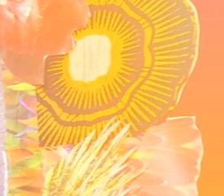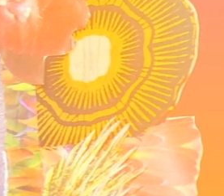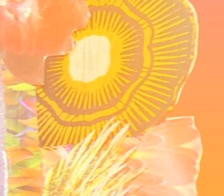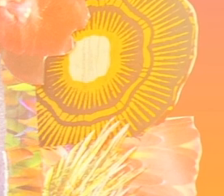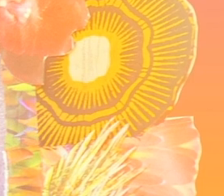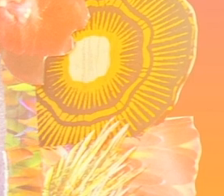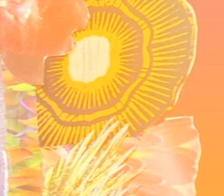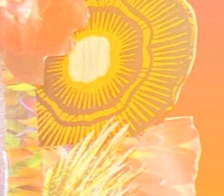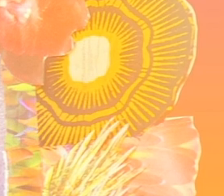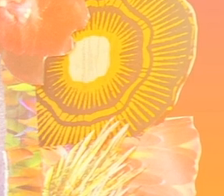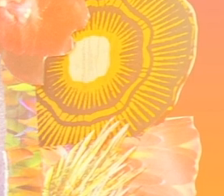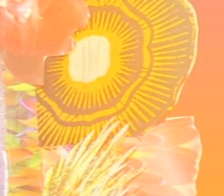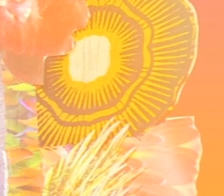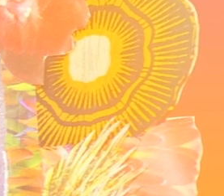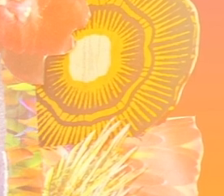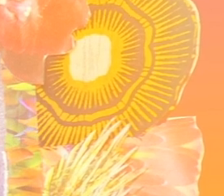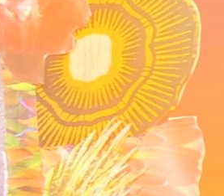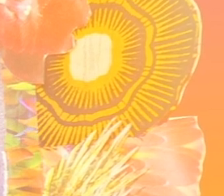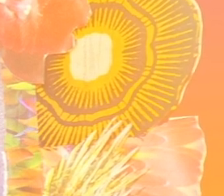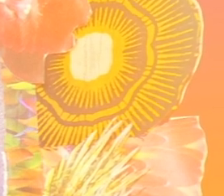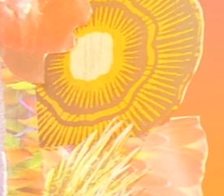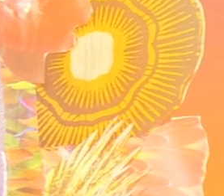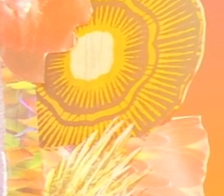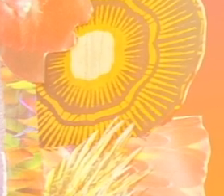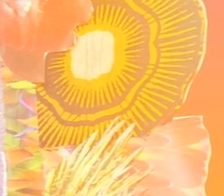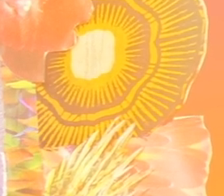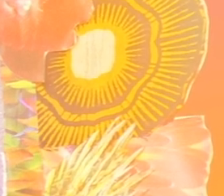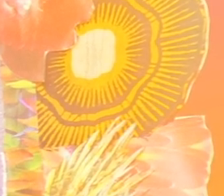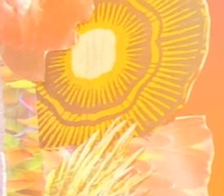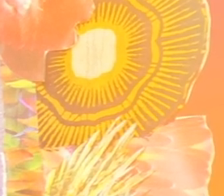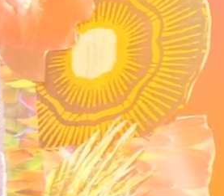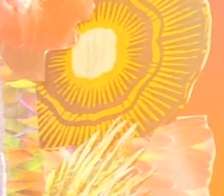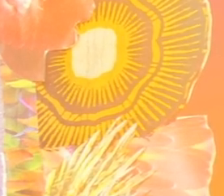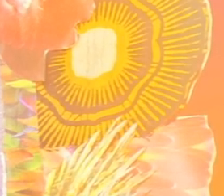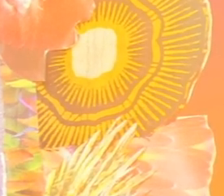I'm not a lecturer, I'm not a writer, I'm not a...